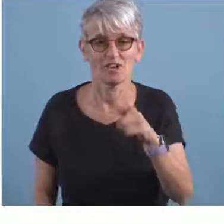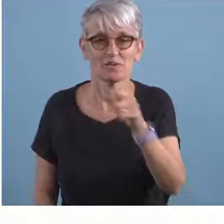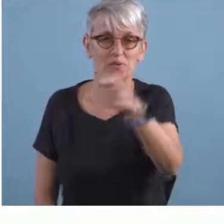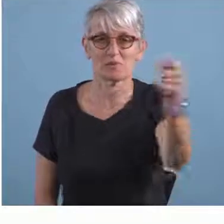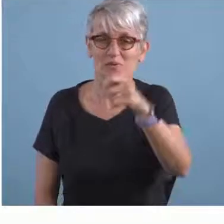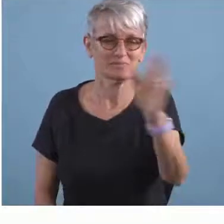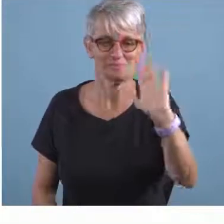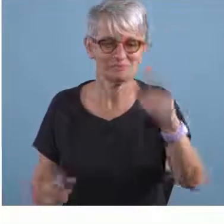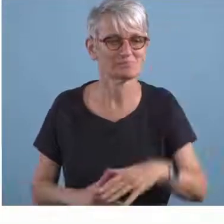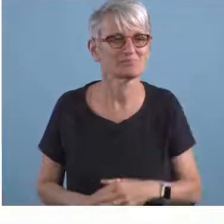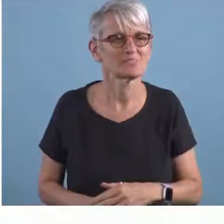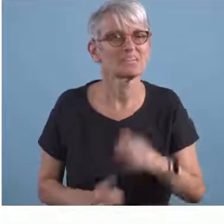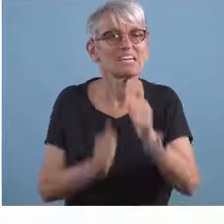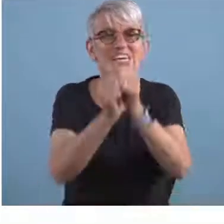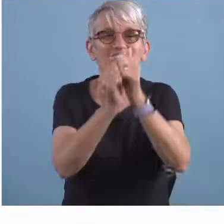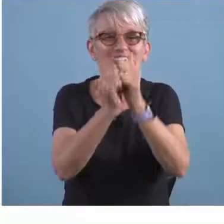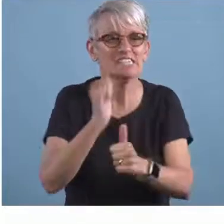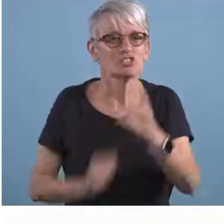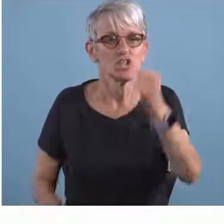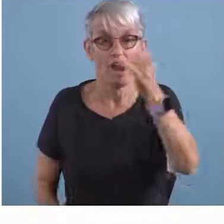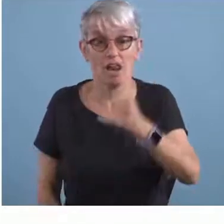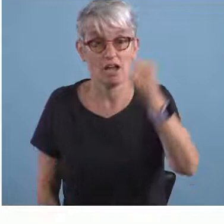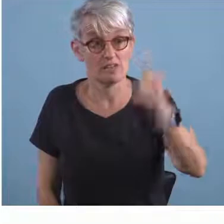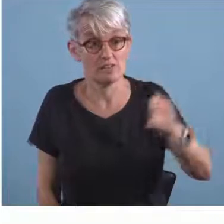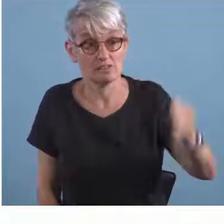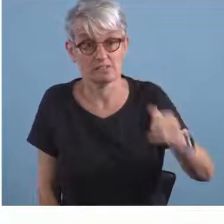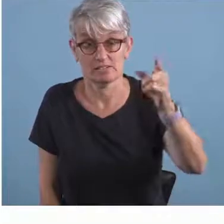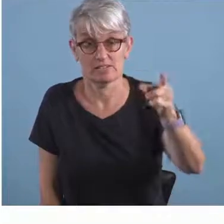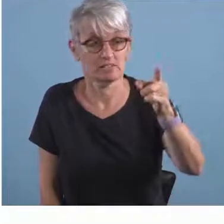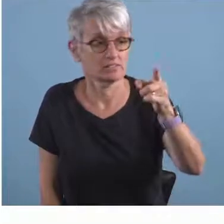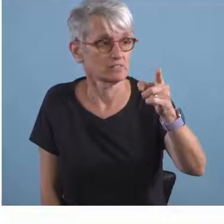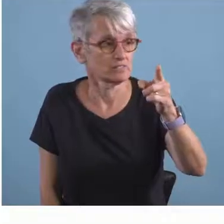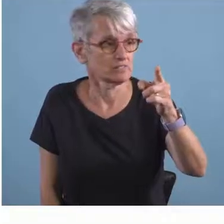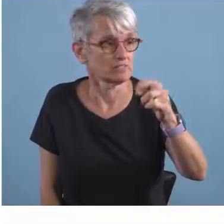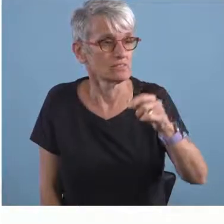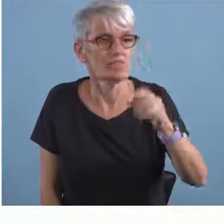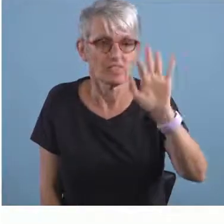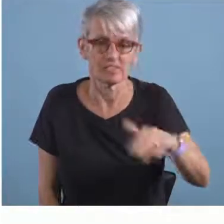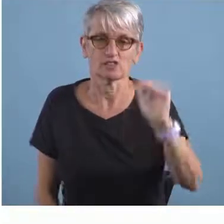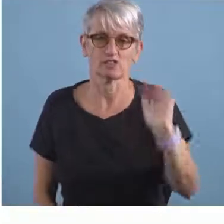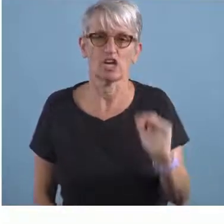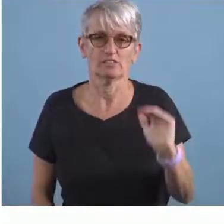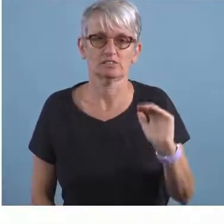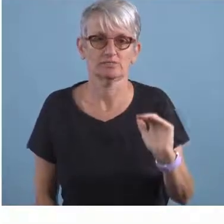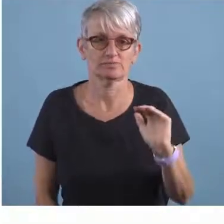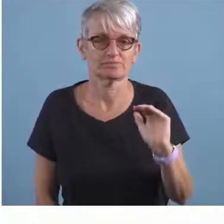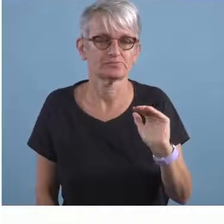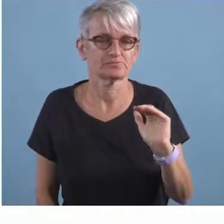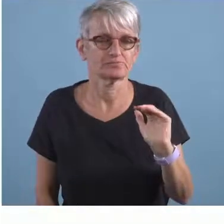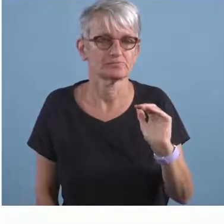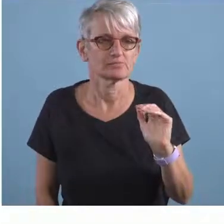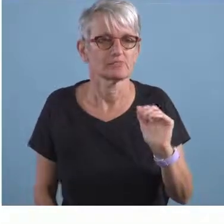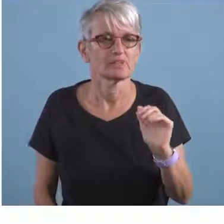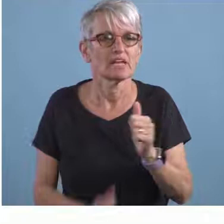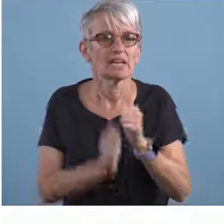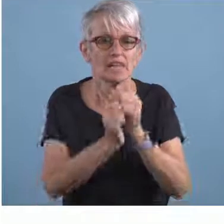line on this graph is a child. And every blue